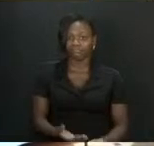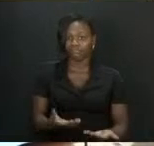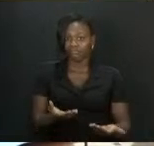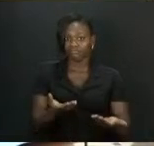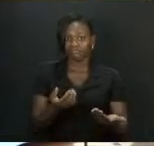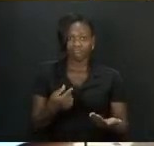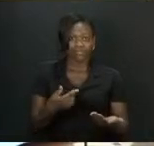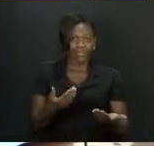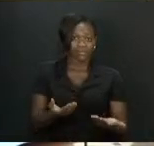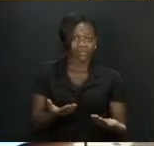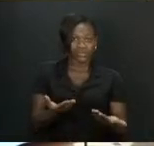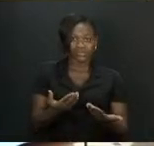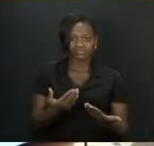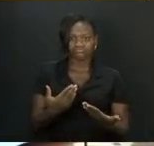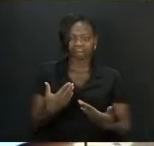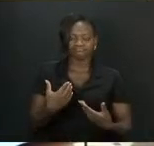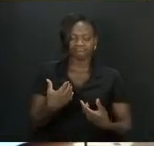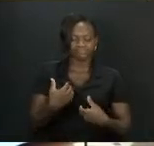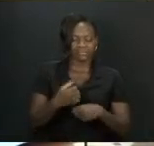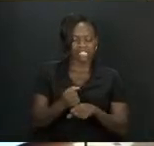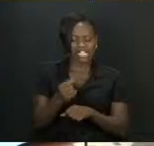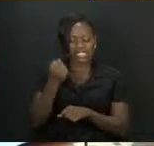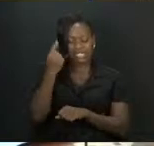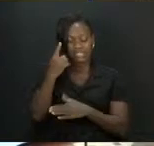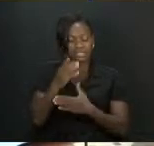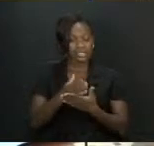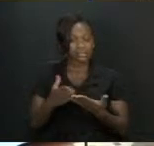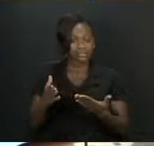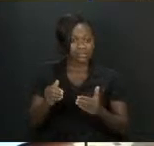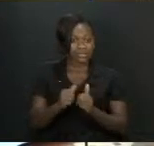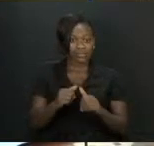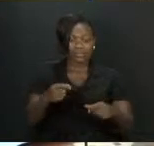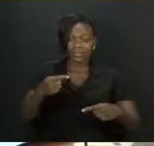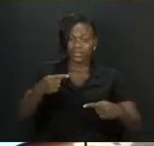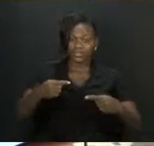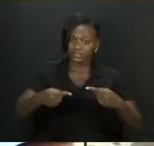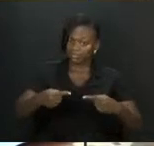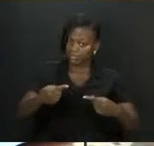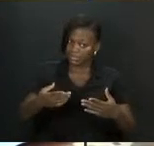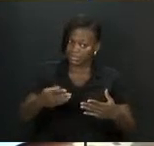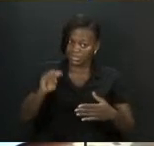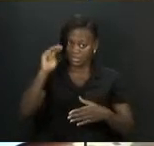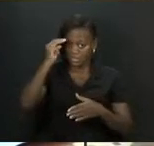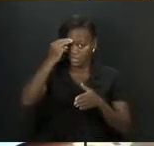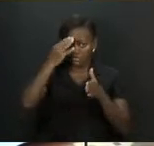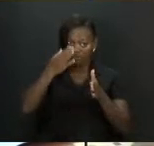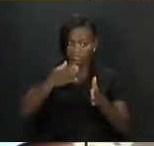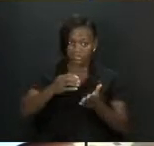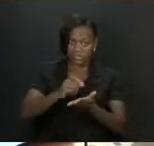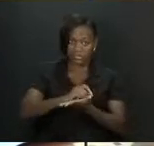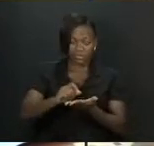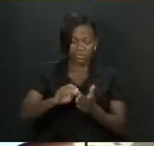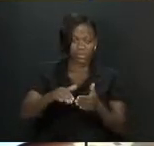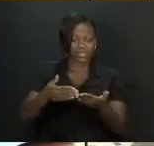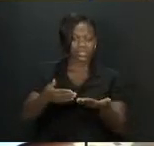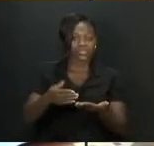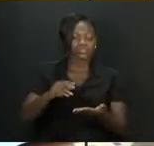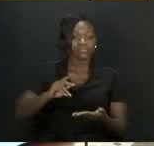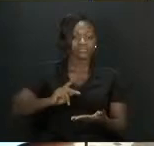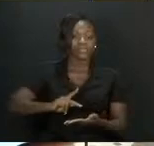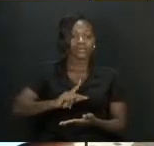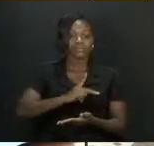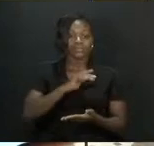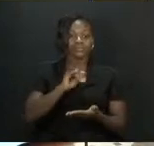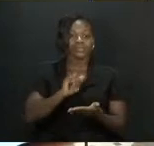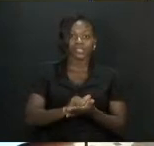without litigating same, the minister wrote to us that